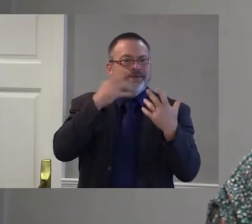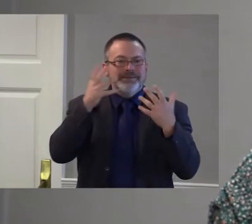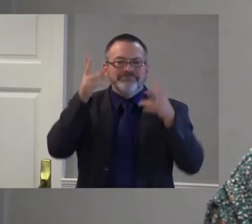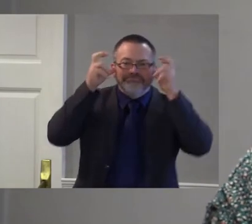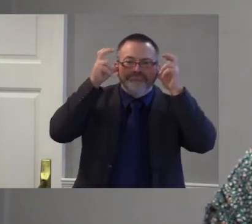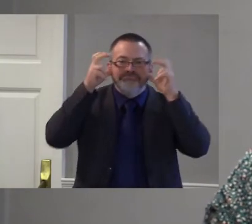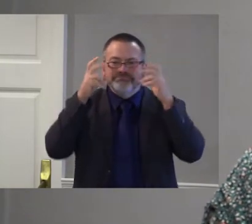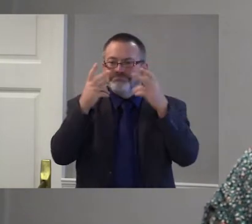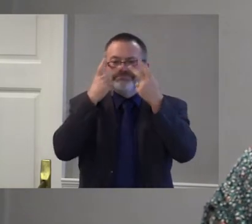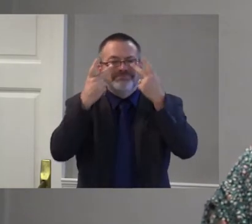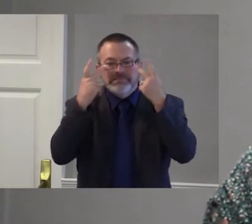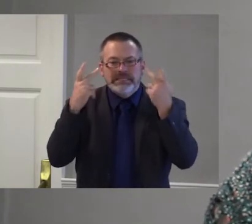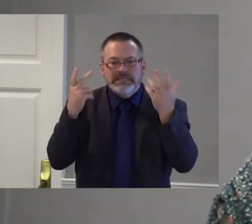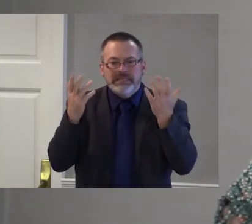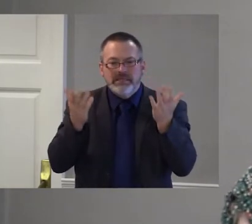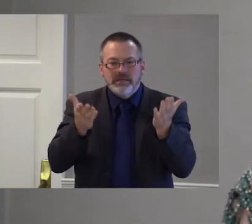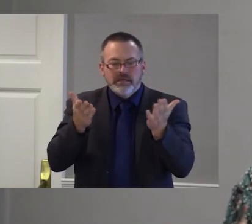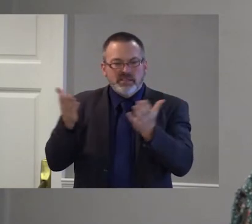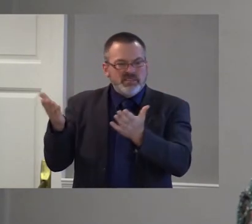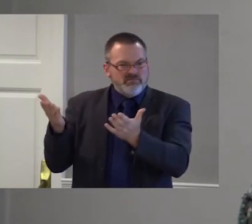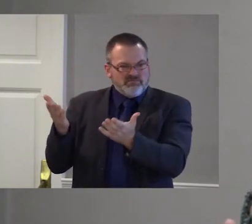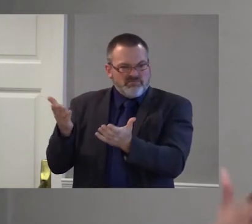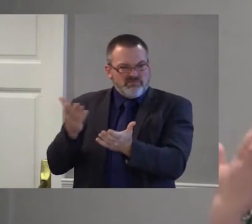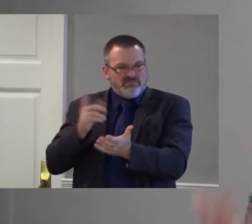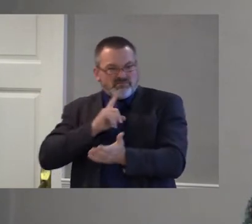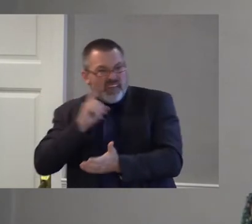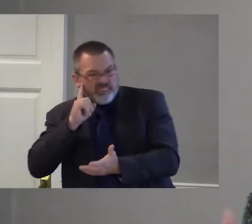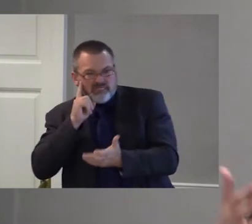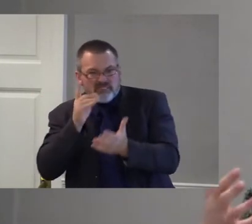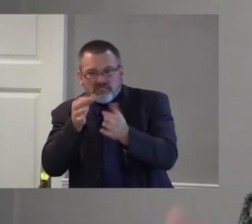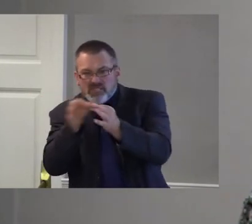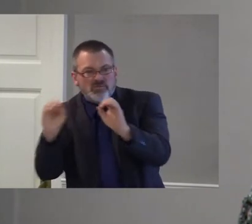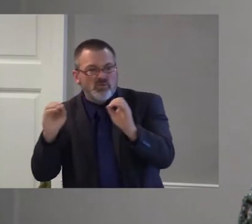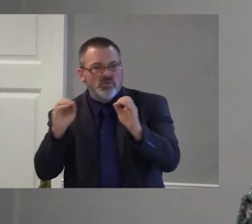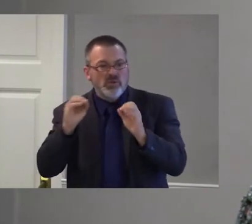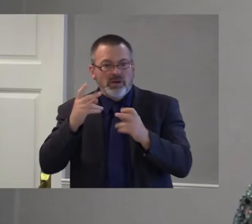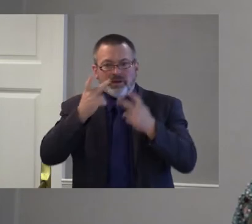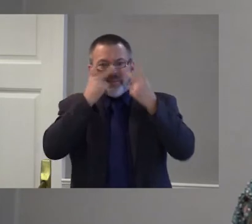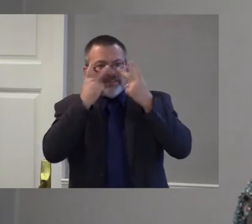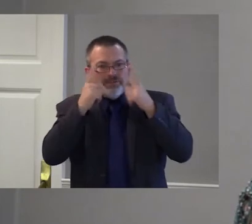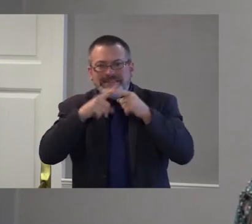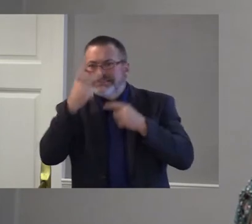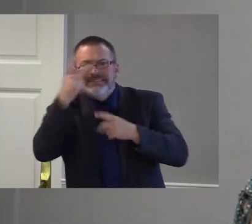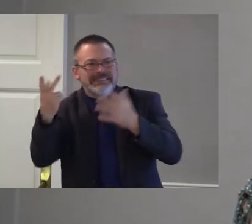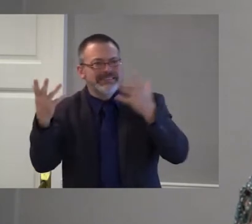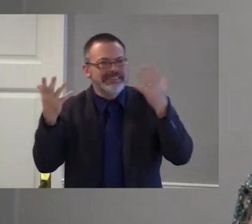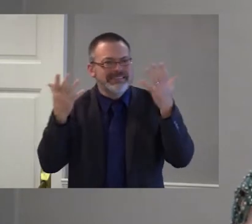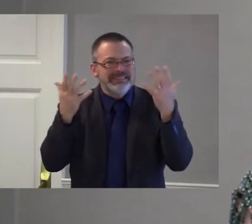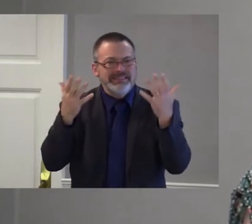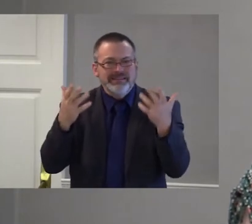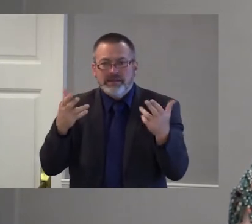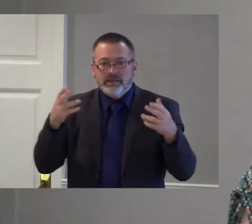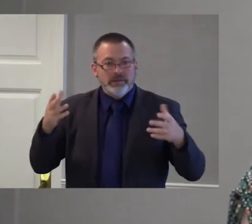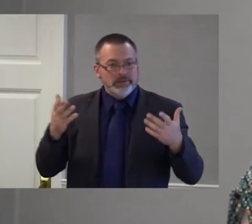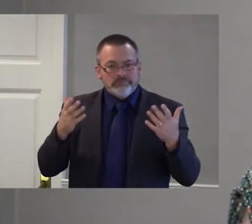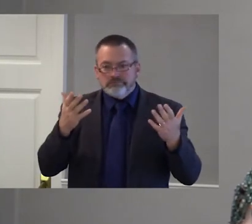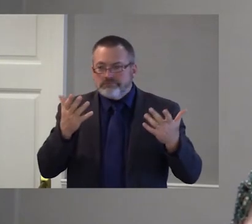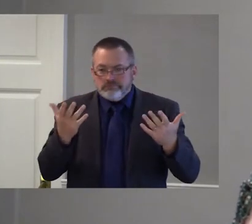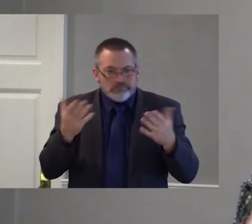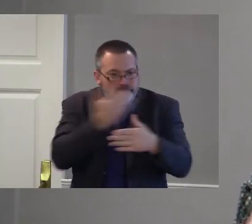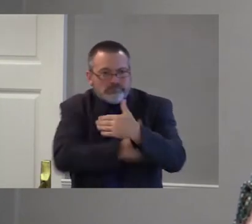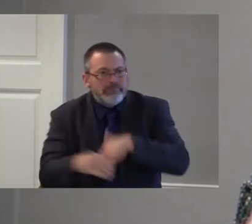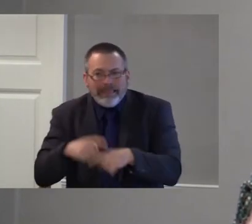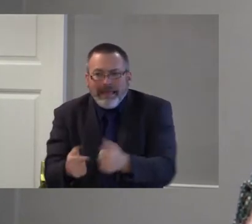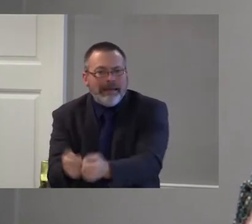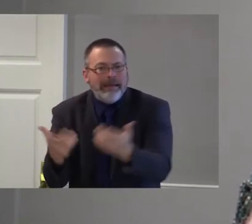human potential. A law that people come out to celebrate and embrace. So let's see what that law can do